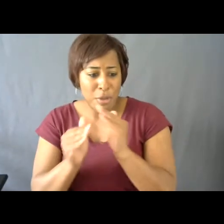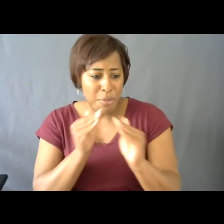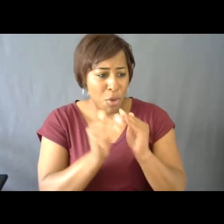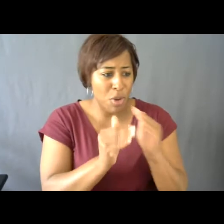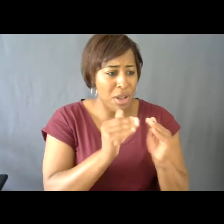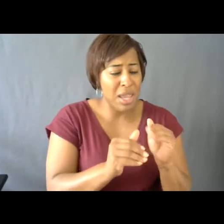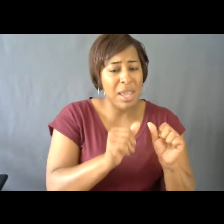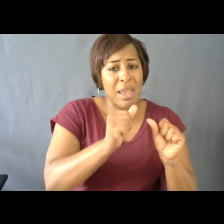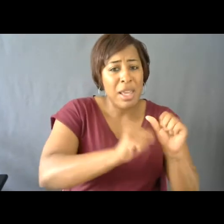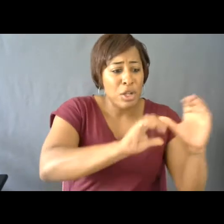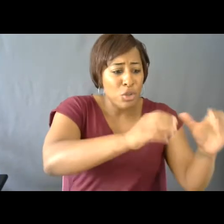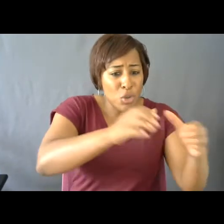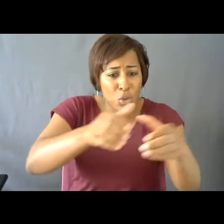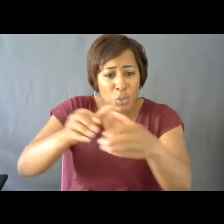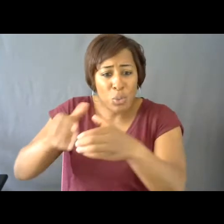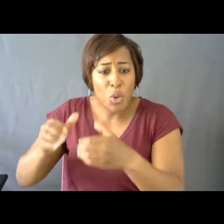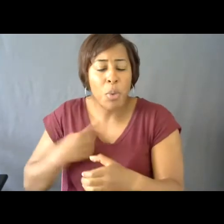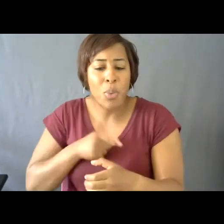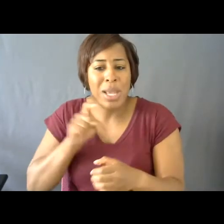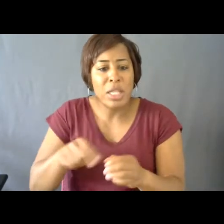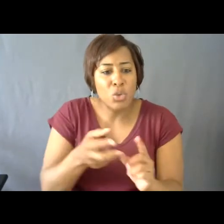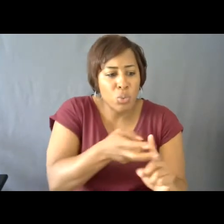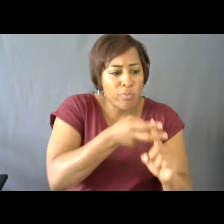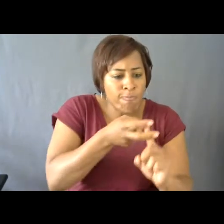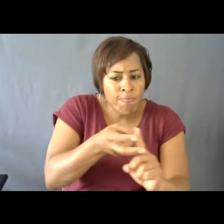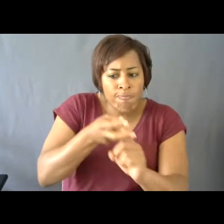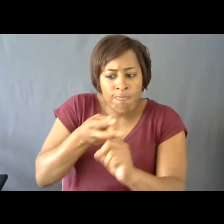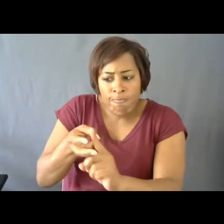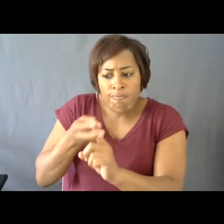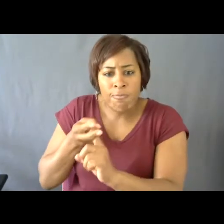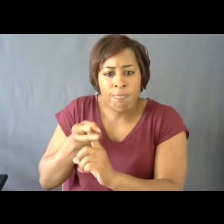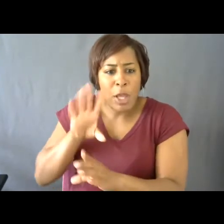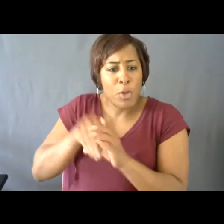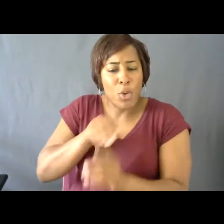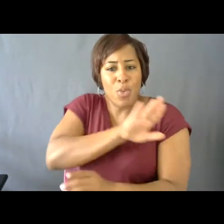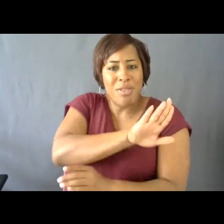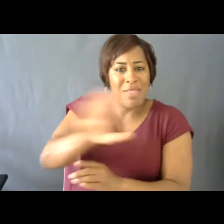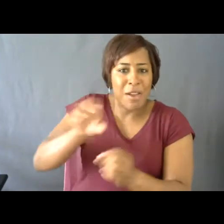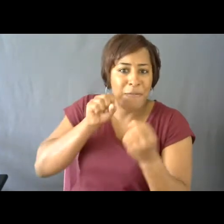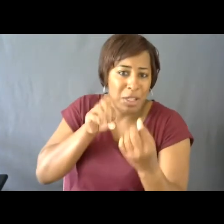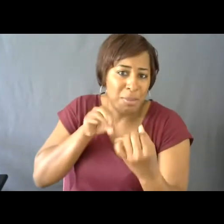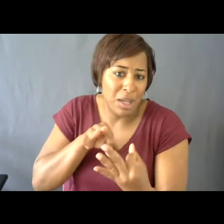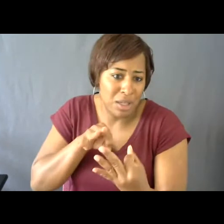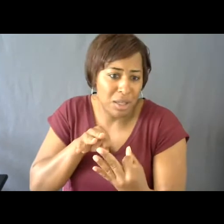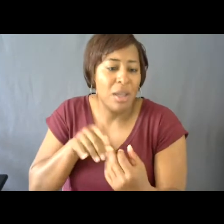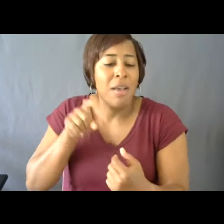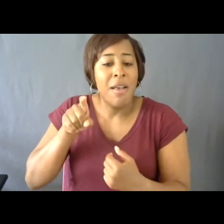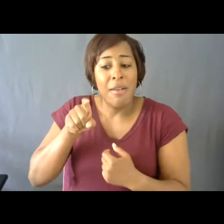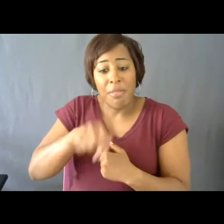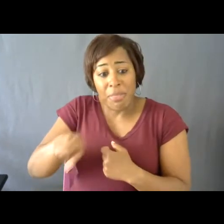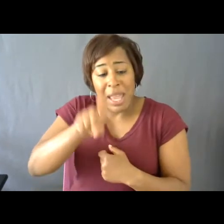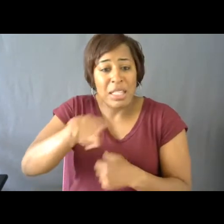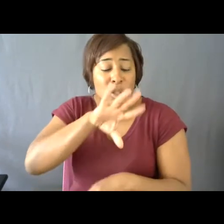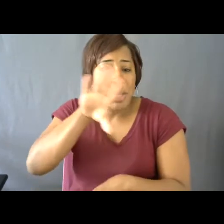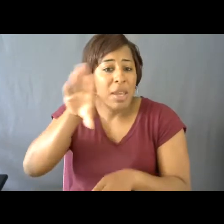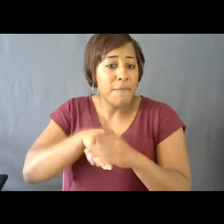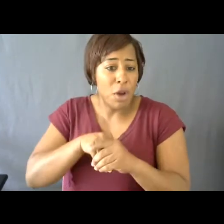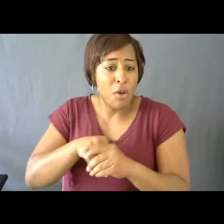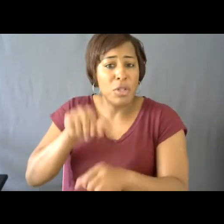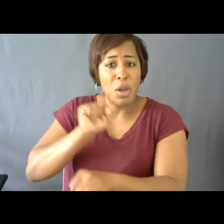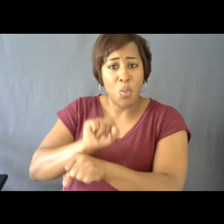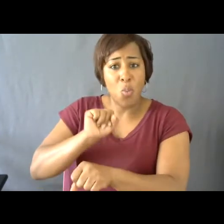groups, whatever type of social group that we're trying to reach and communicate clearly with, and bringing them to the table to work on our teams